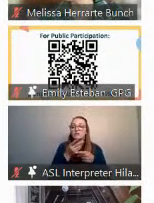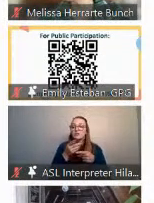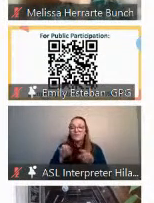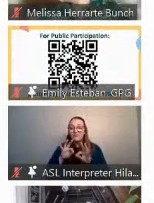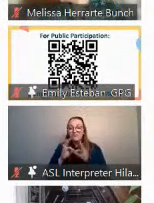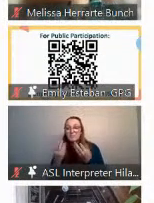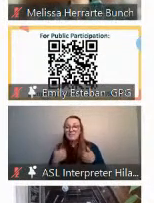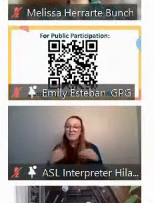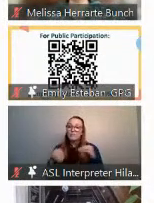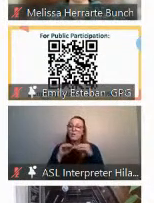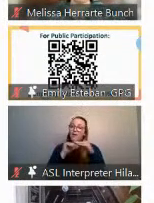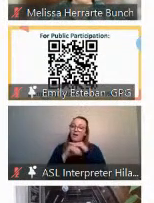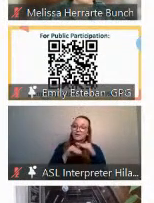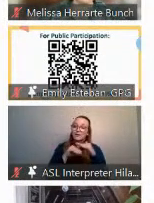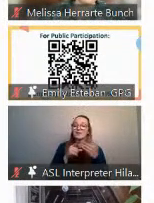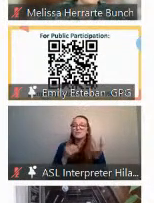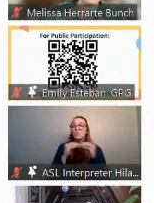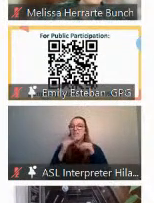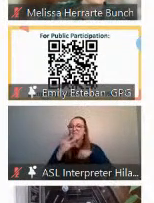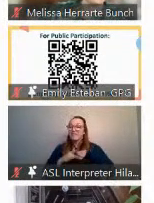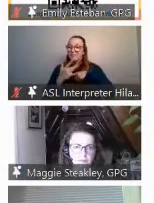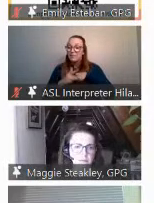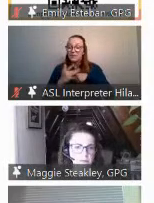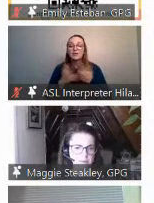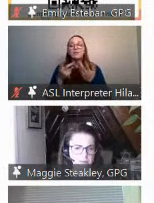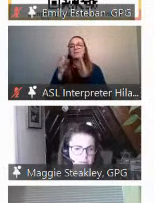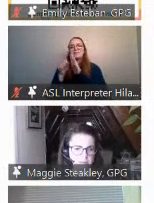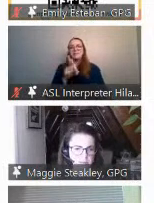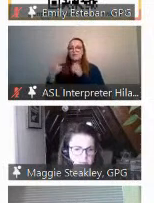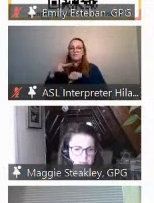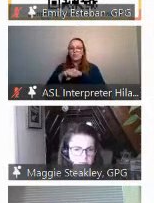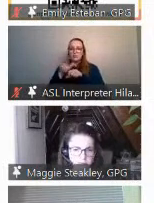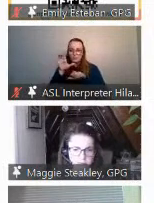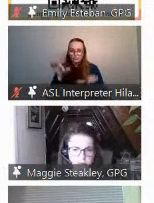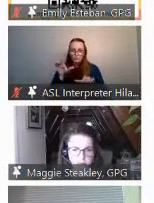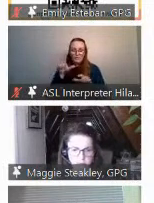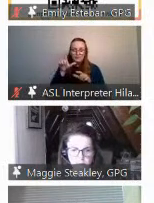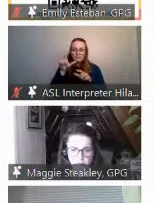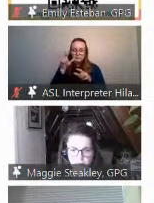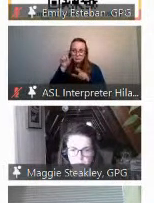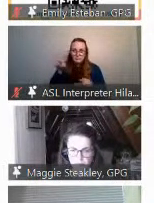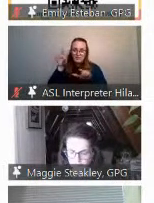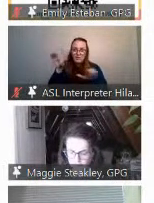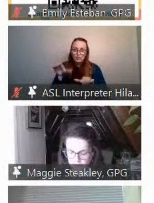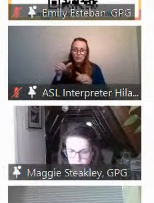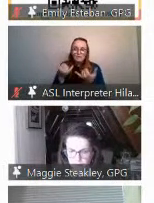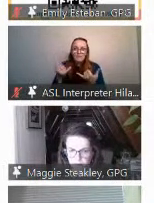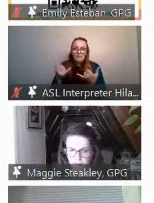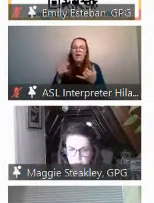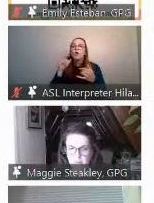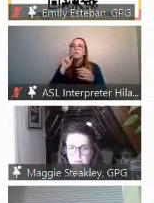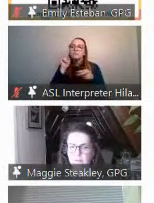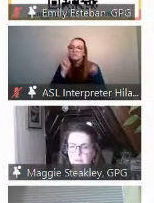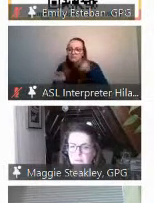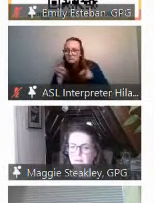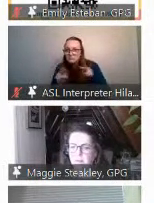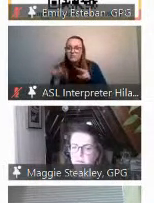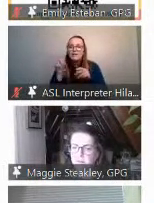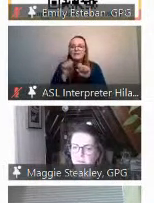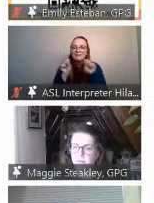more access, right? The state, of course, the state doing what it's doing now, looking at systems of care for